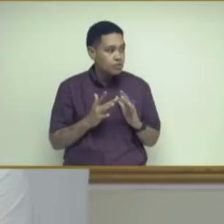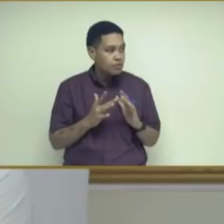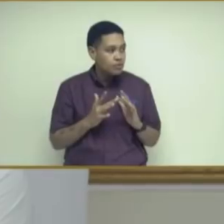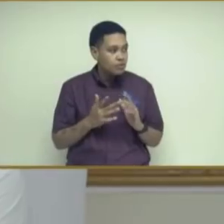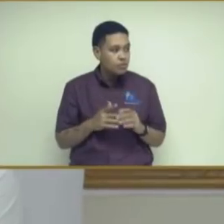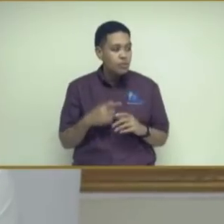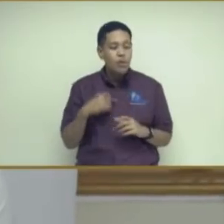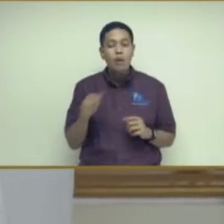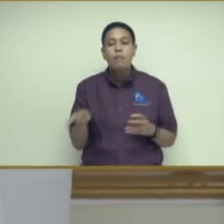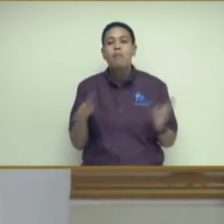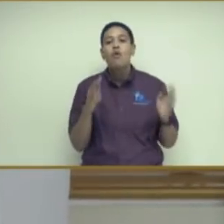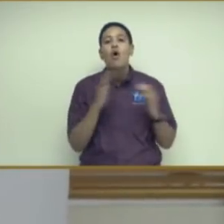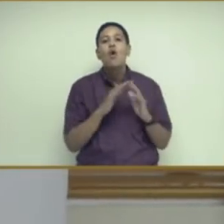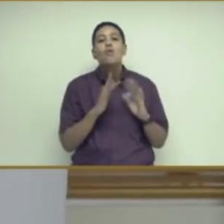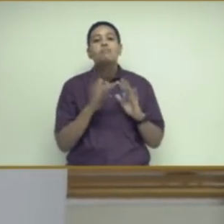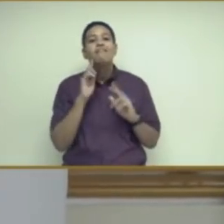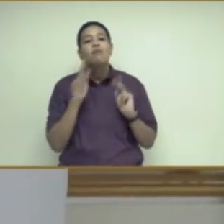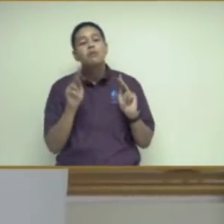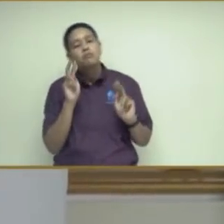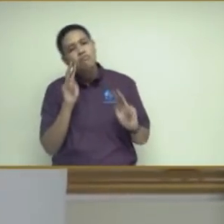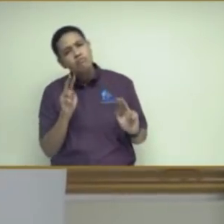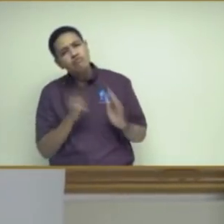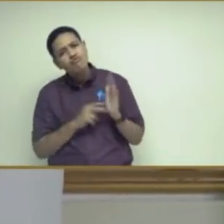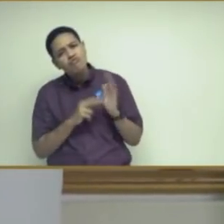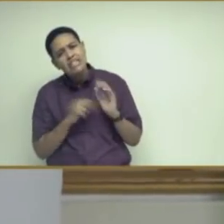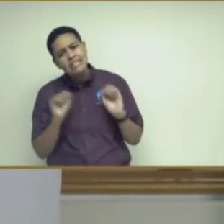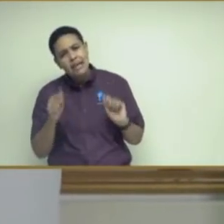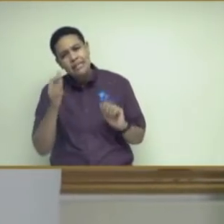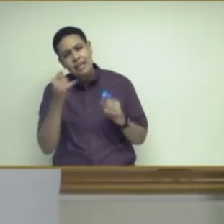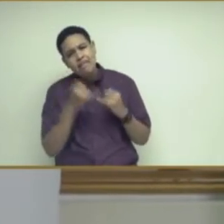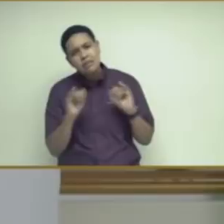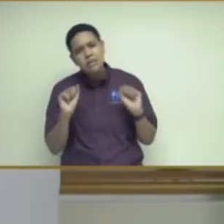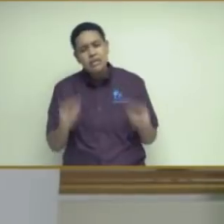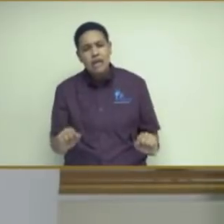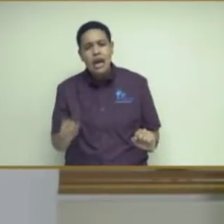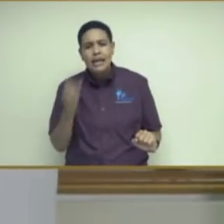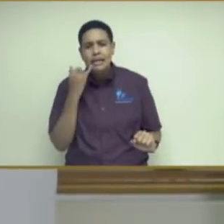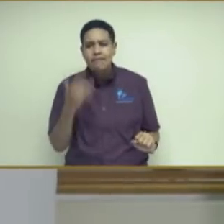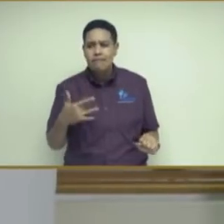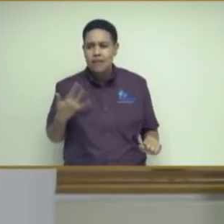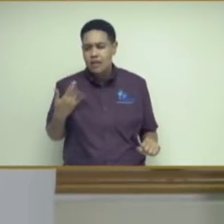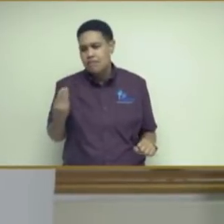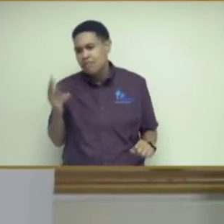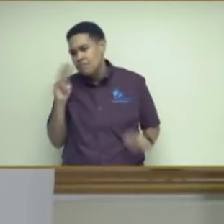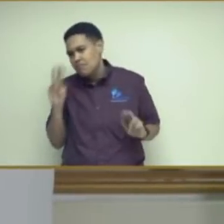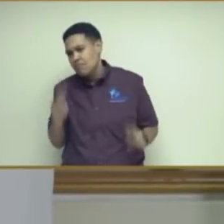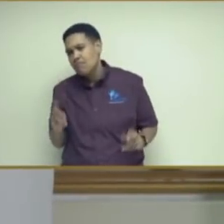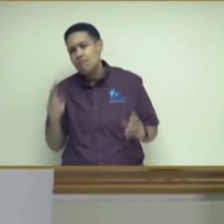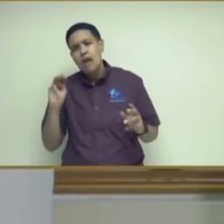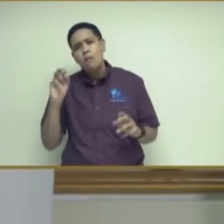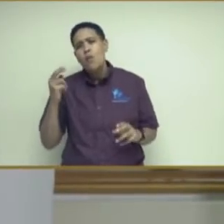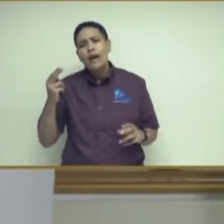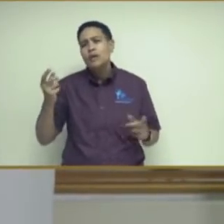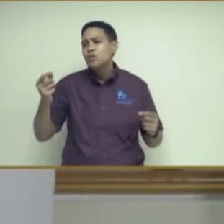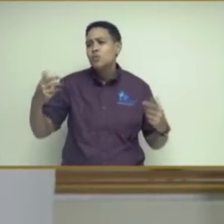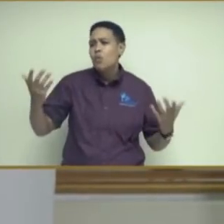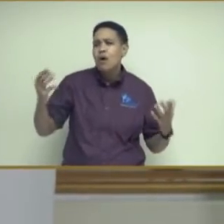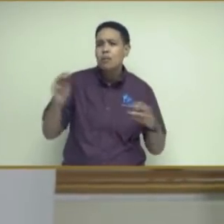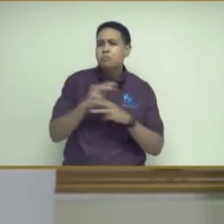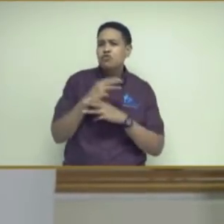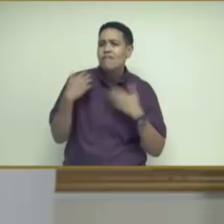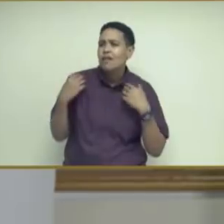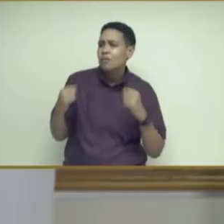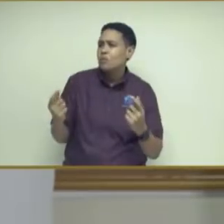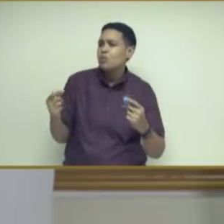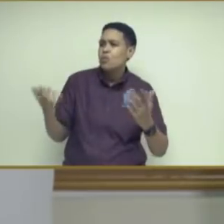we could put this up on the website for persons to reference if they want to get a feel for what we're doing in terms of the risks and the plans